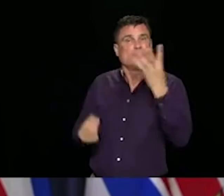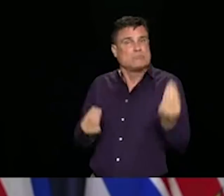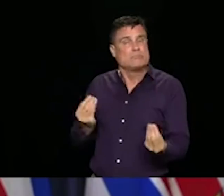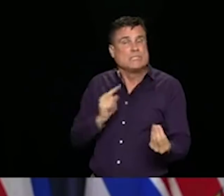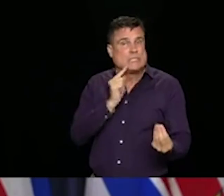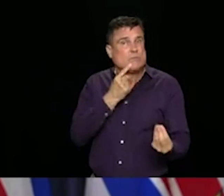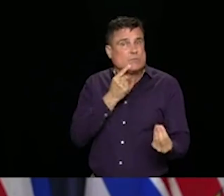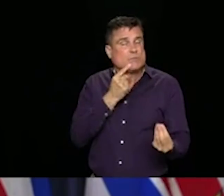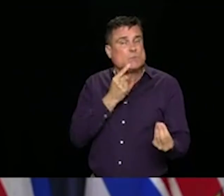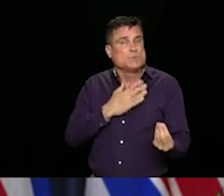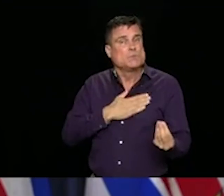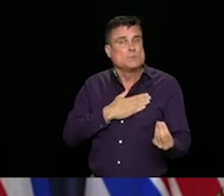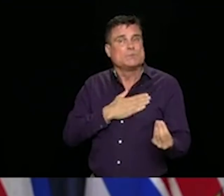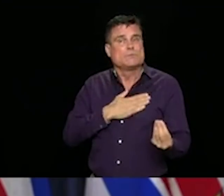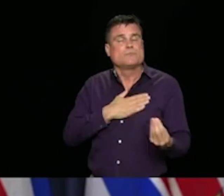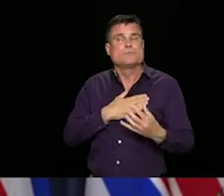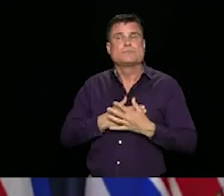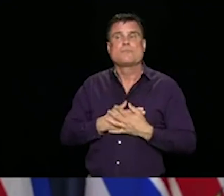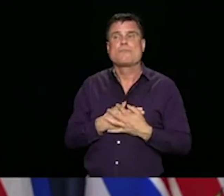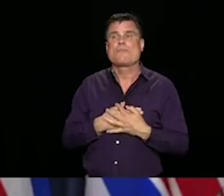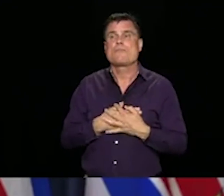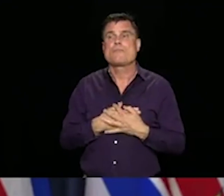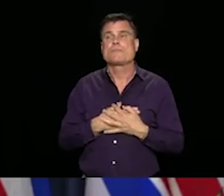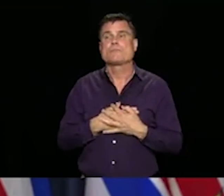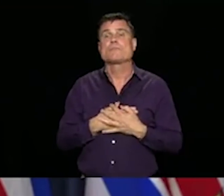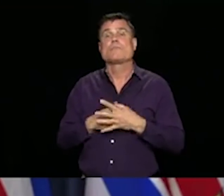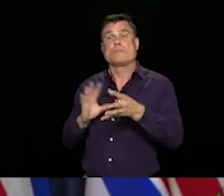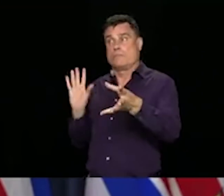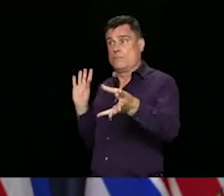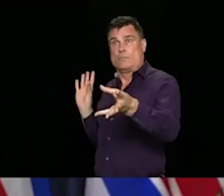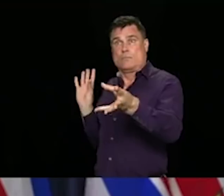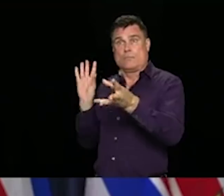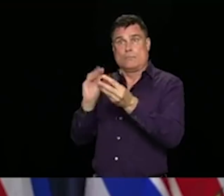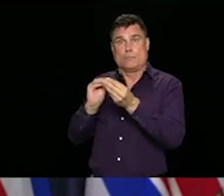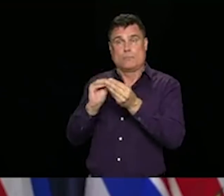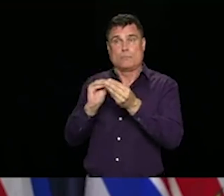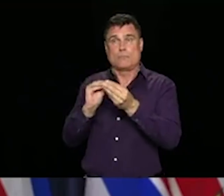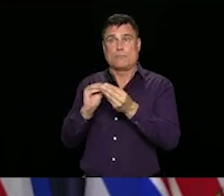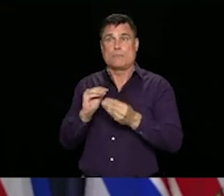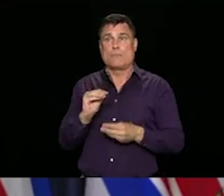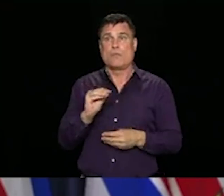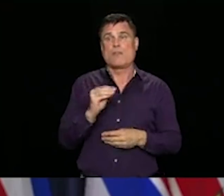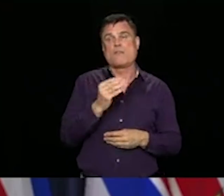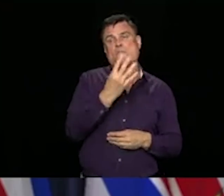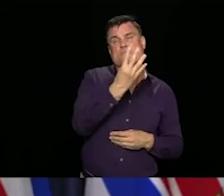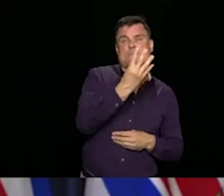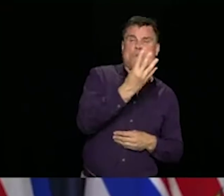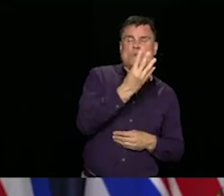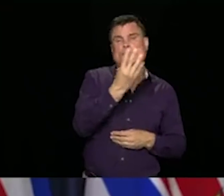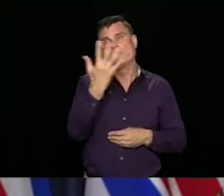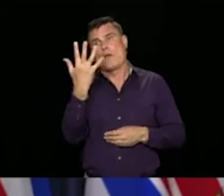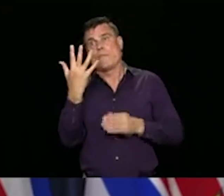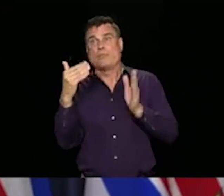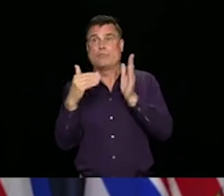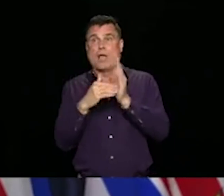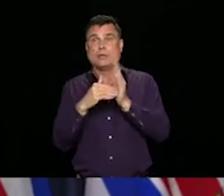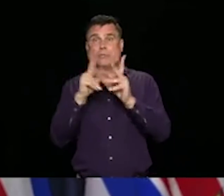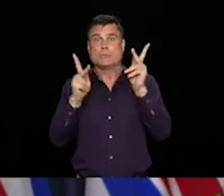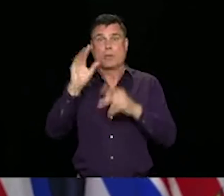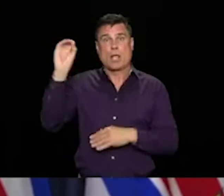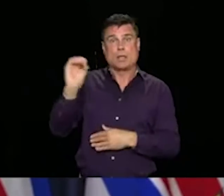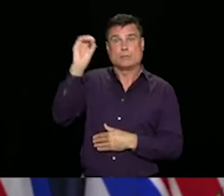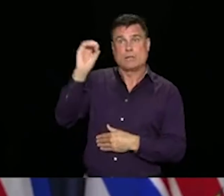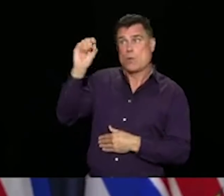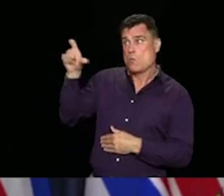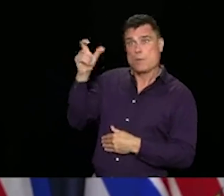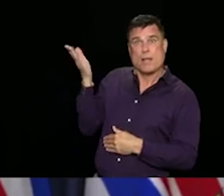Between 4,000 and 5,000 people have passed away in care homes in Ontario and Quebec from COVID-19. And